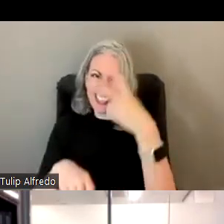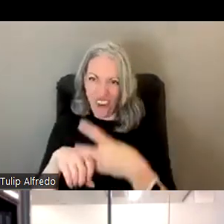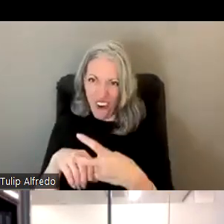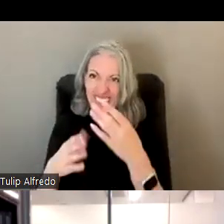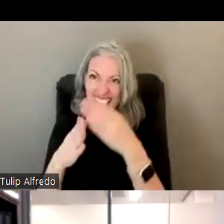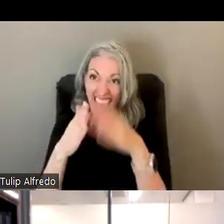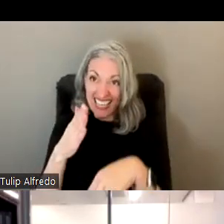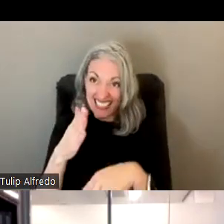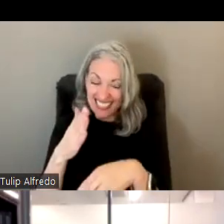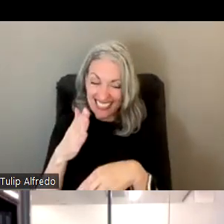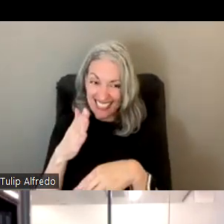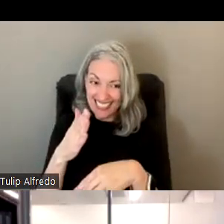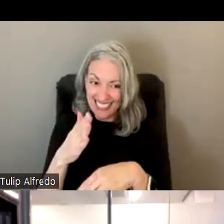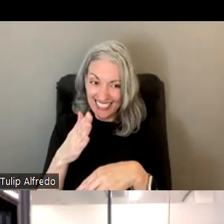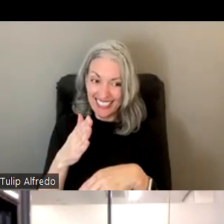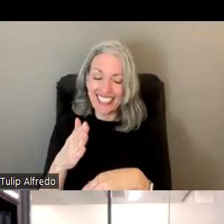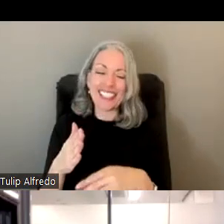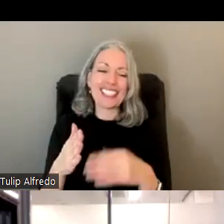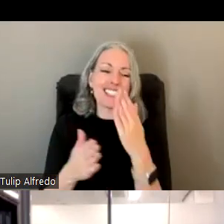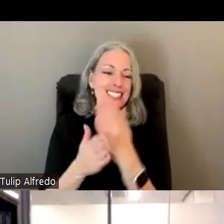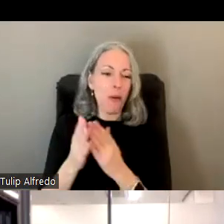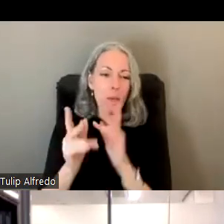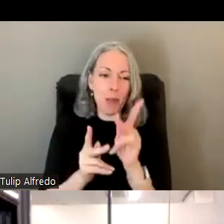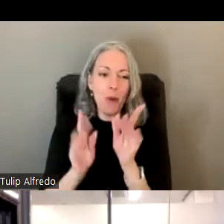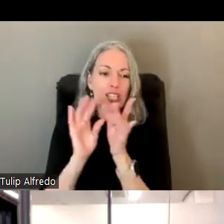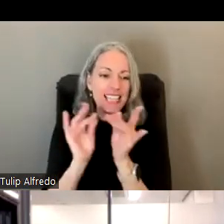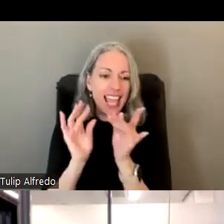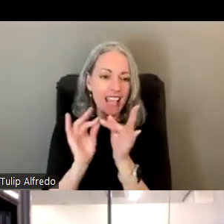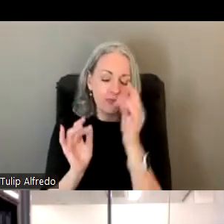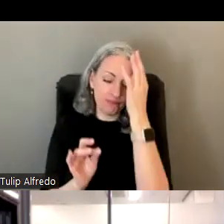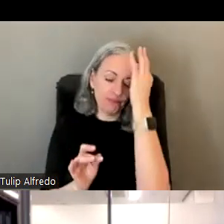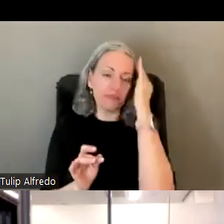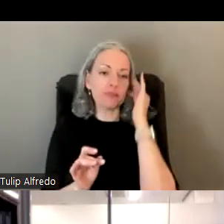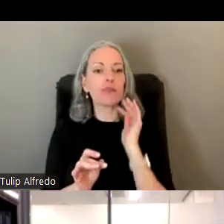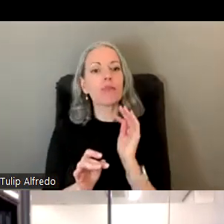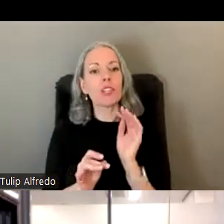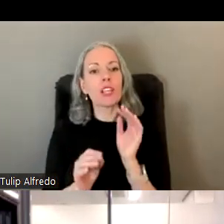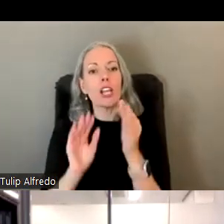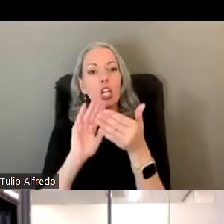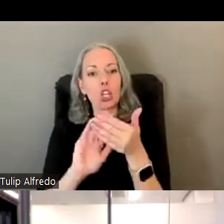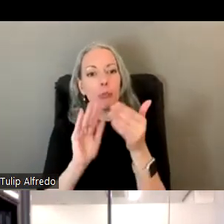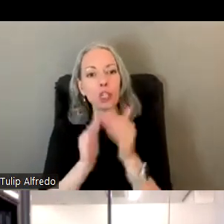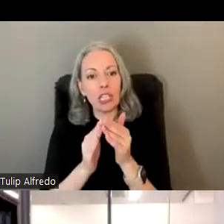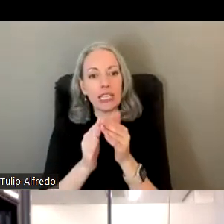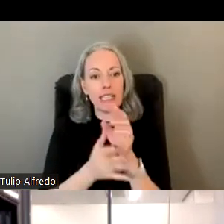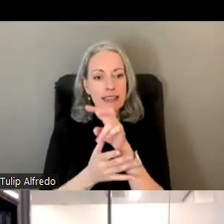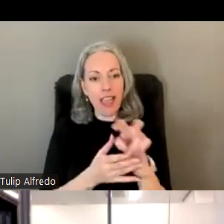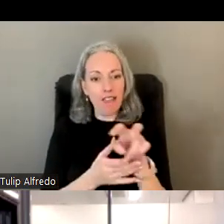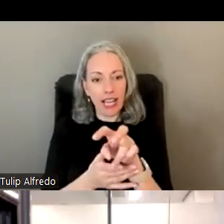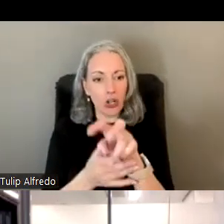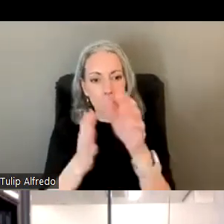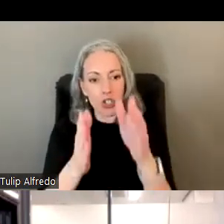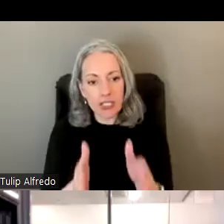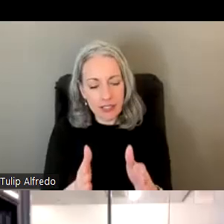end. The ones that people have mentioned are the community navigators.